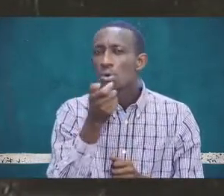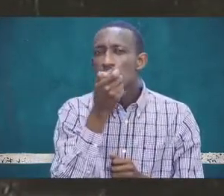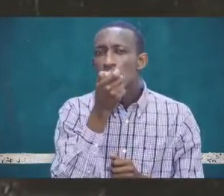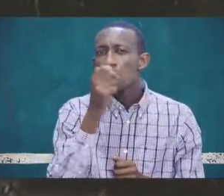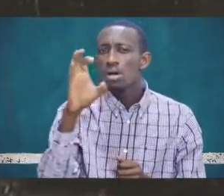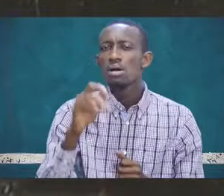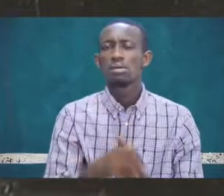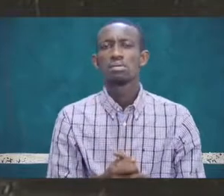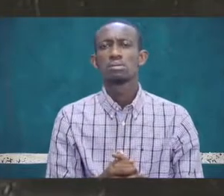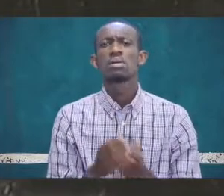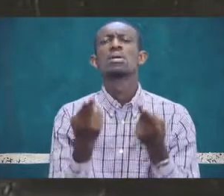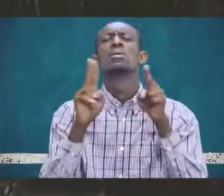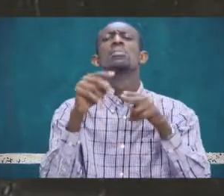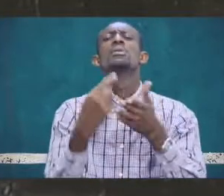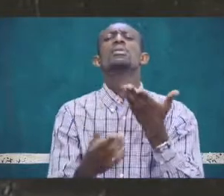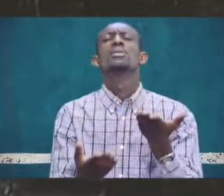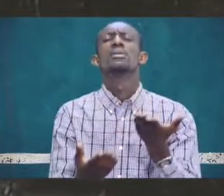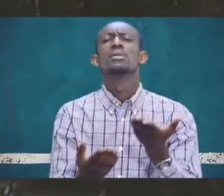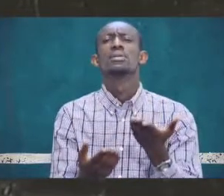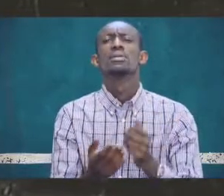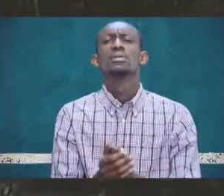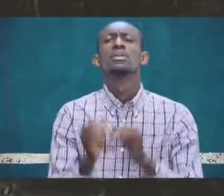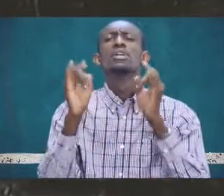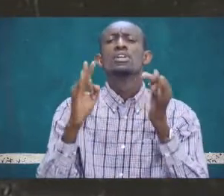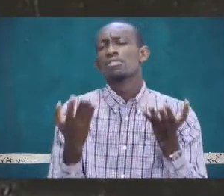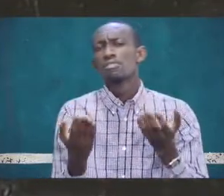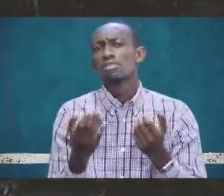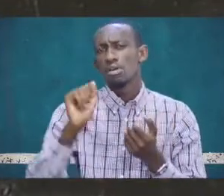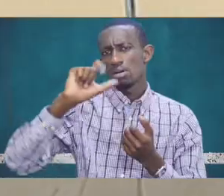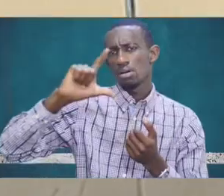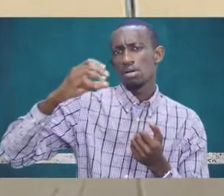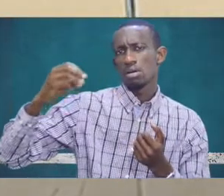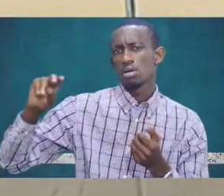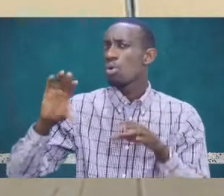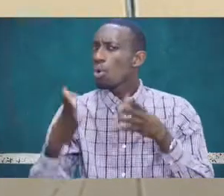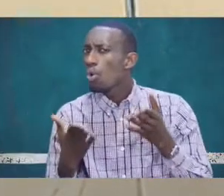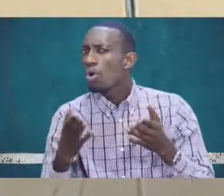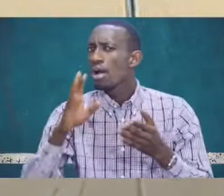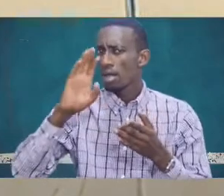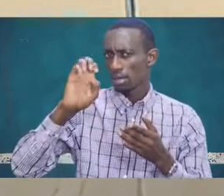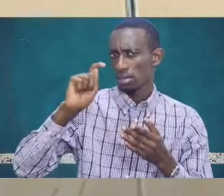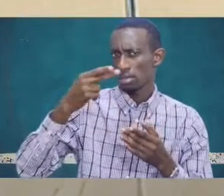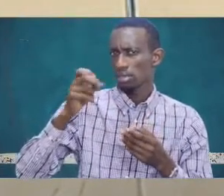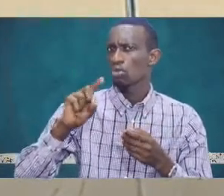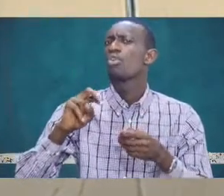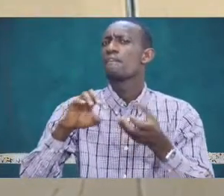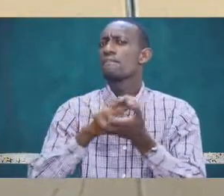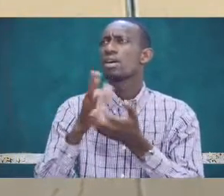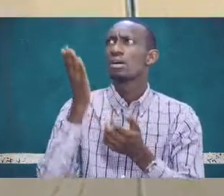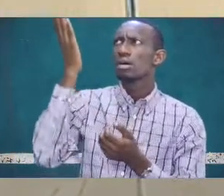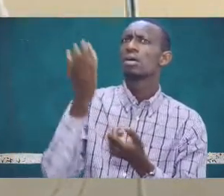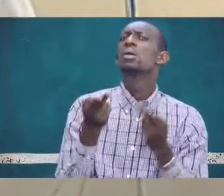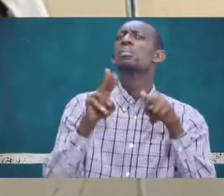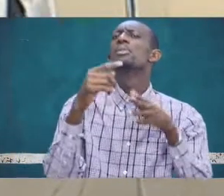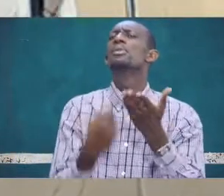happens when this ethanol or any alcohol combines with the concentrated sulfuric acid?